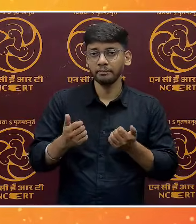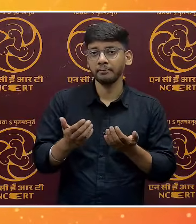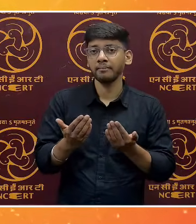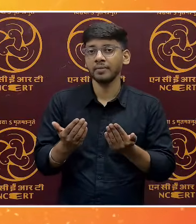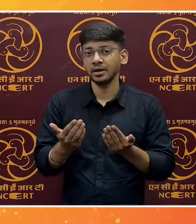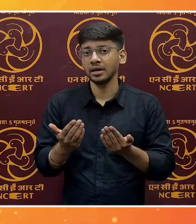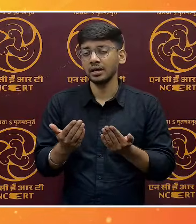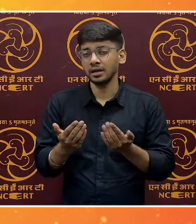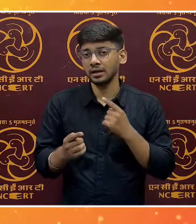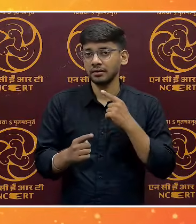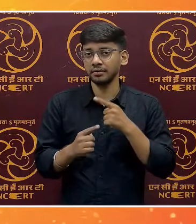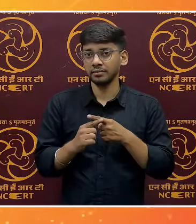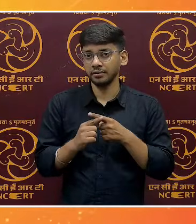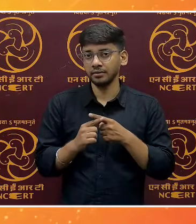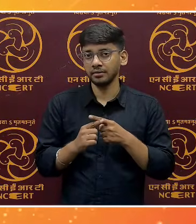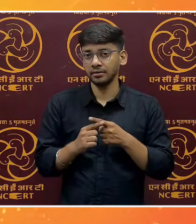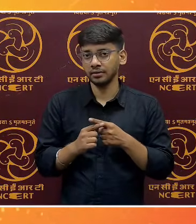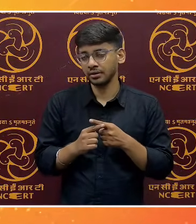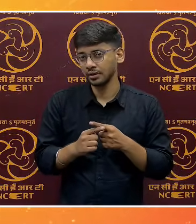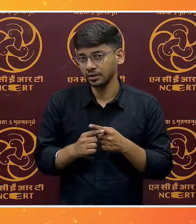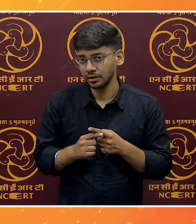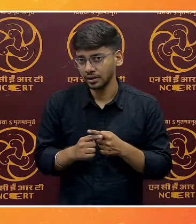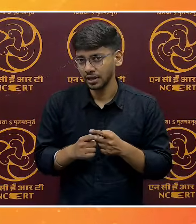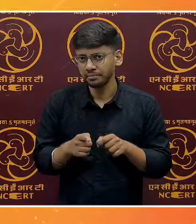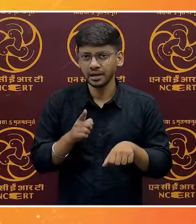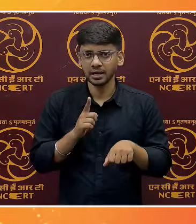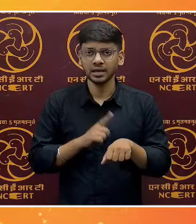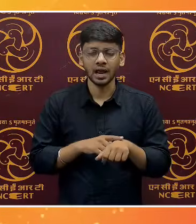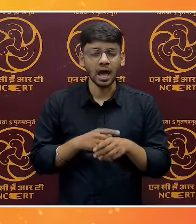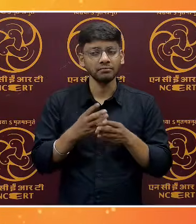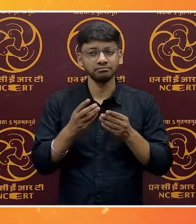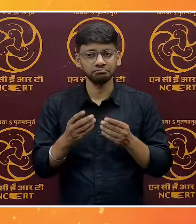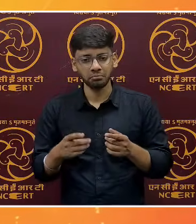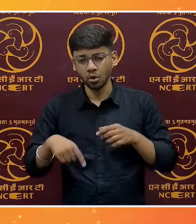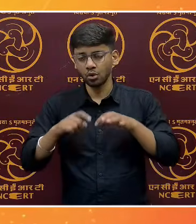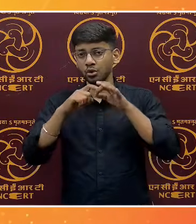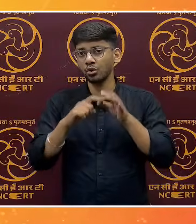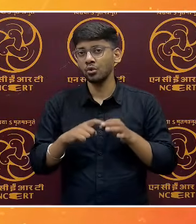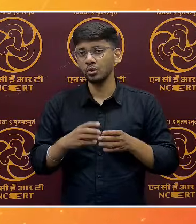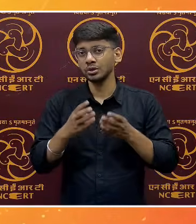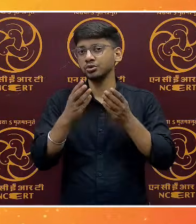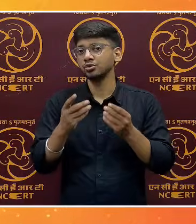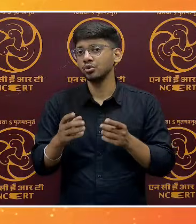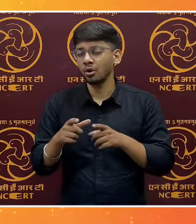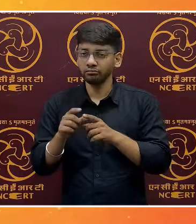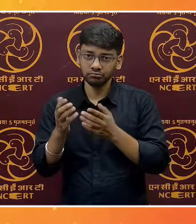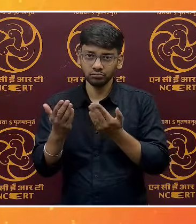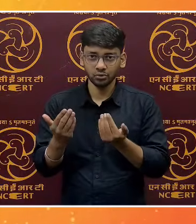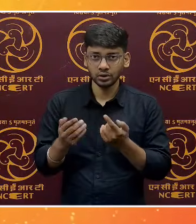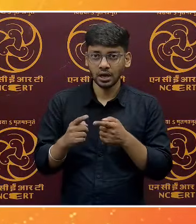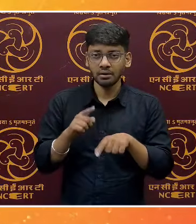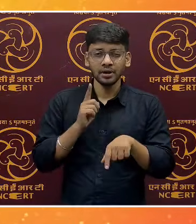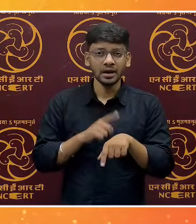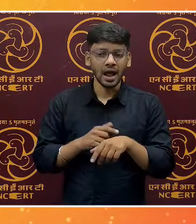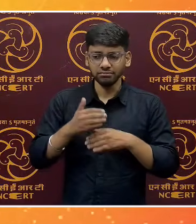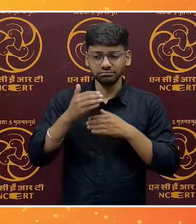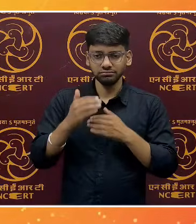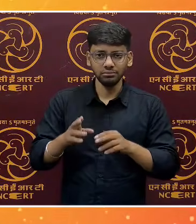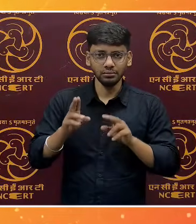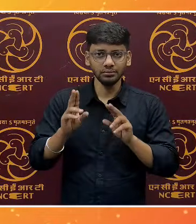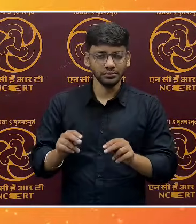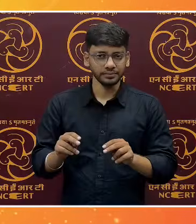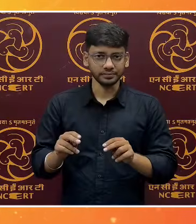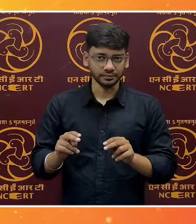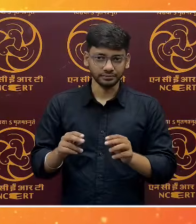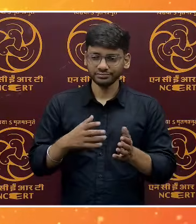Yes. And ma'am, so you took your own time. You solved each and every question. So there is no time limit for Yes.